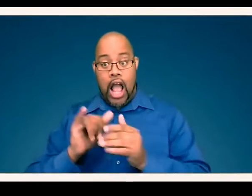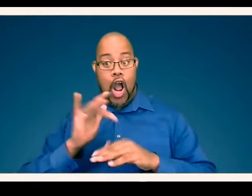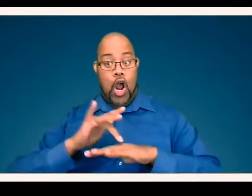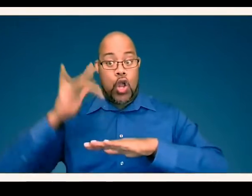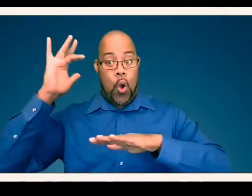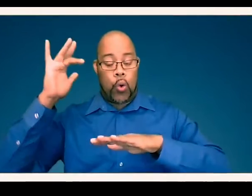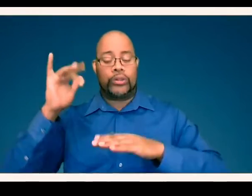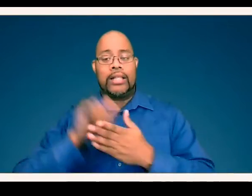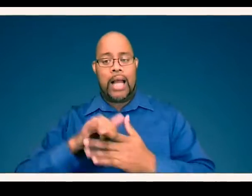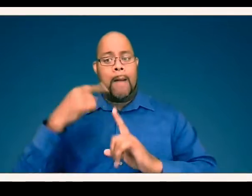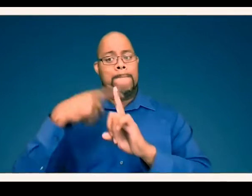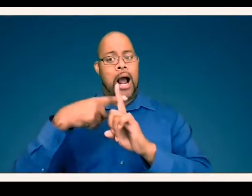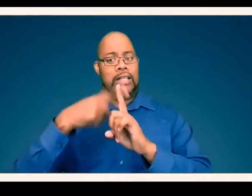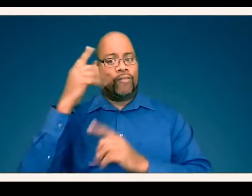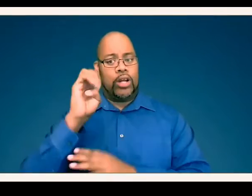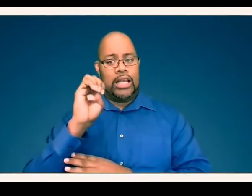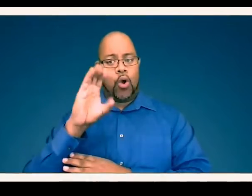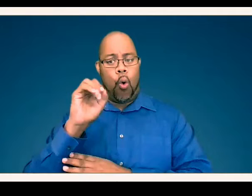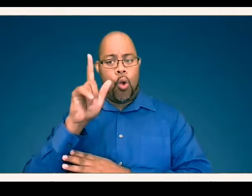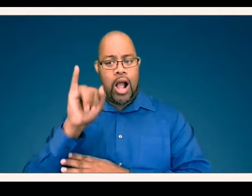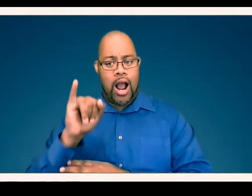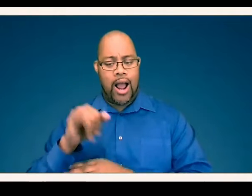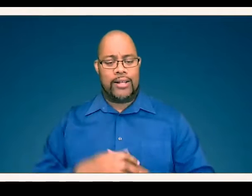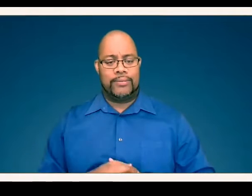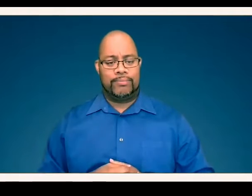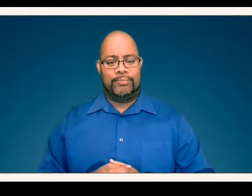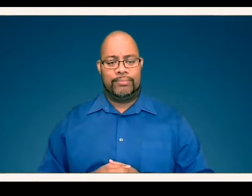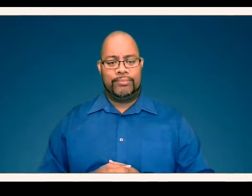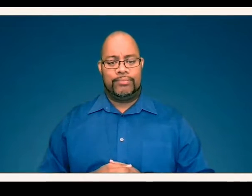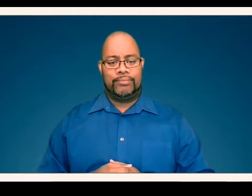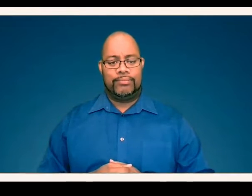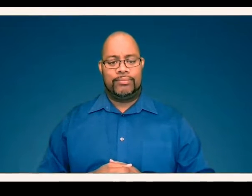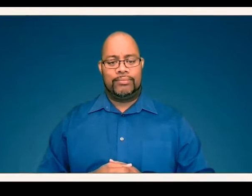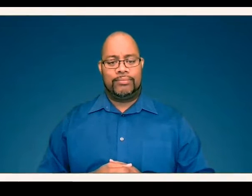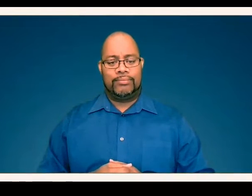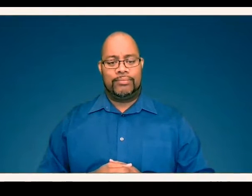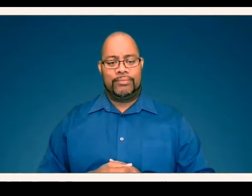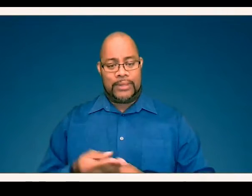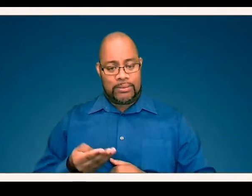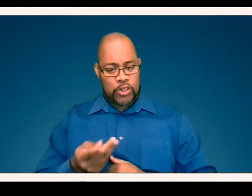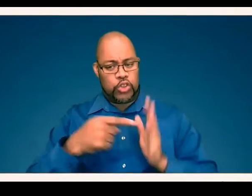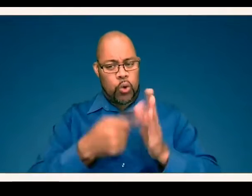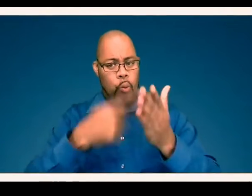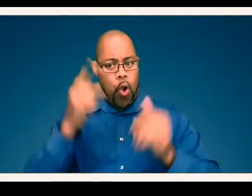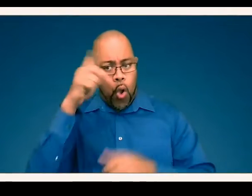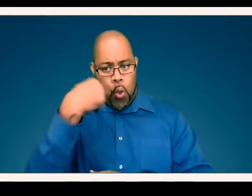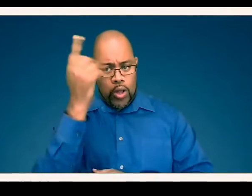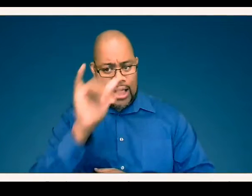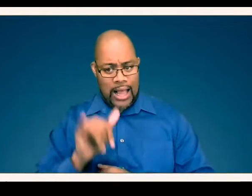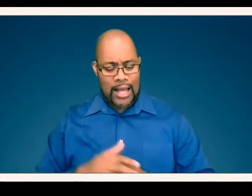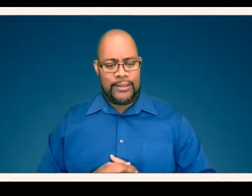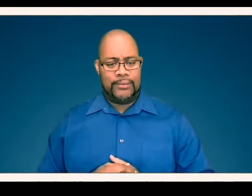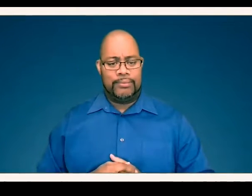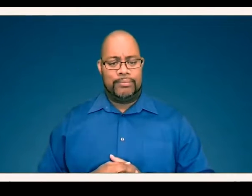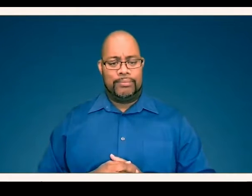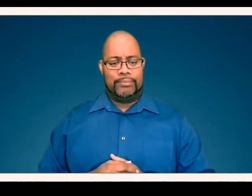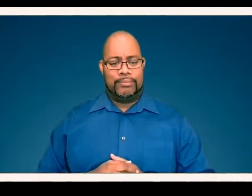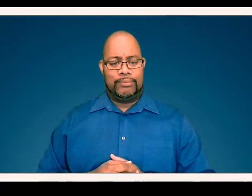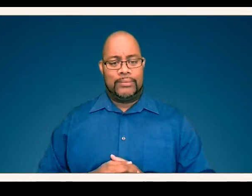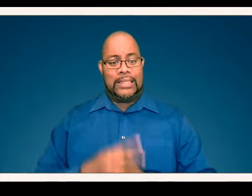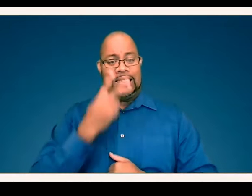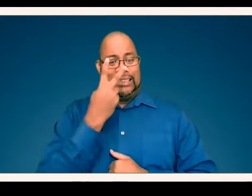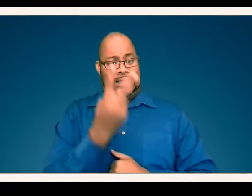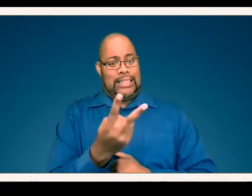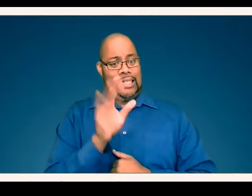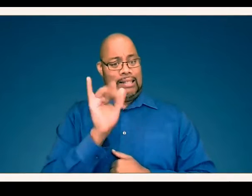glows is positive for E. coli. So I'm going to show you what that looks like. So you